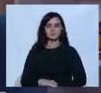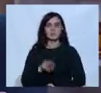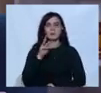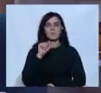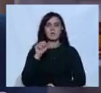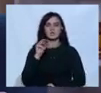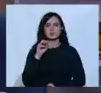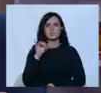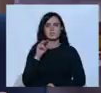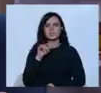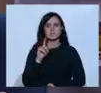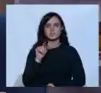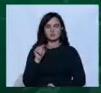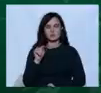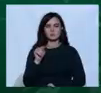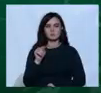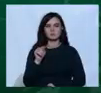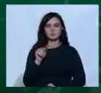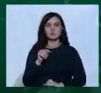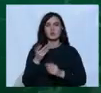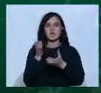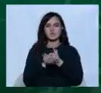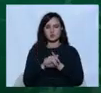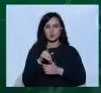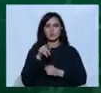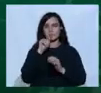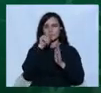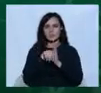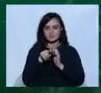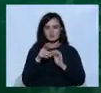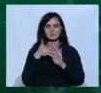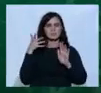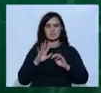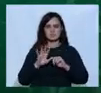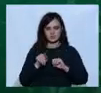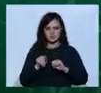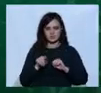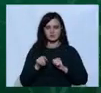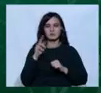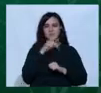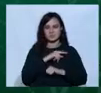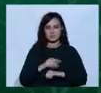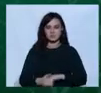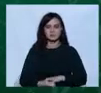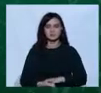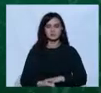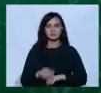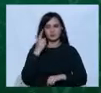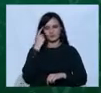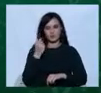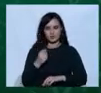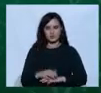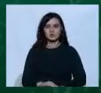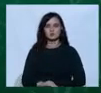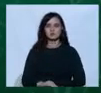famous, very influential author, William Shakespeare. Then we moved on to a summary of The Merchant of Venice,